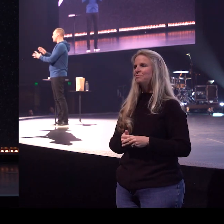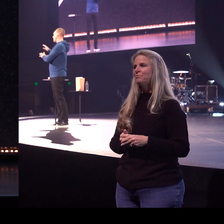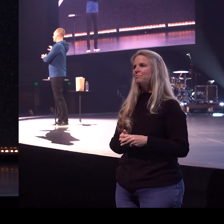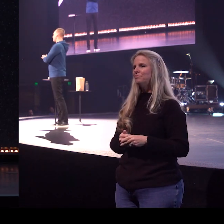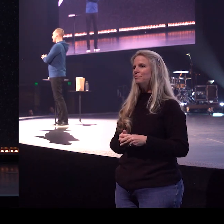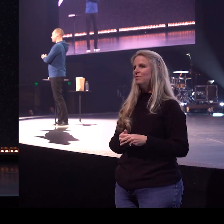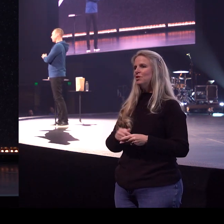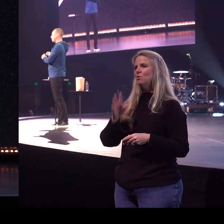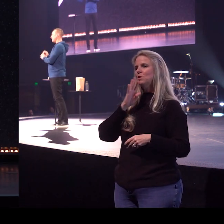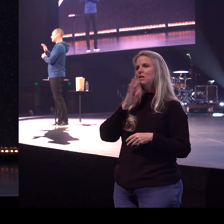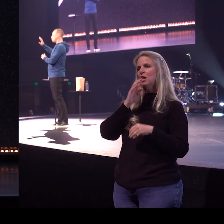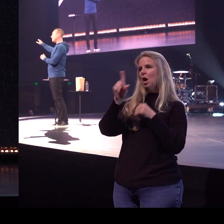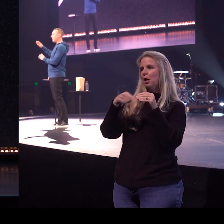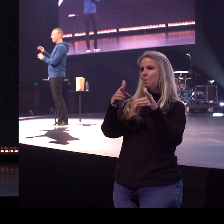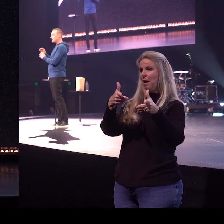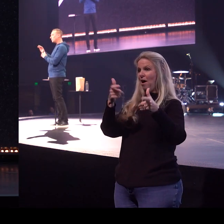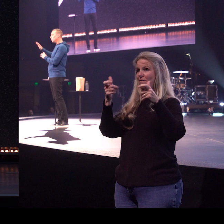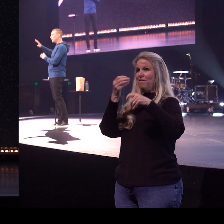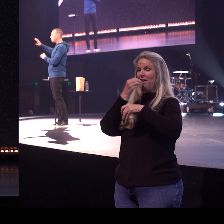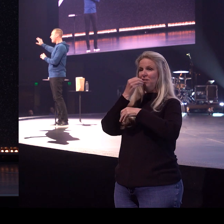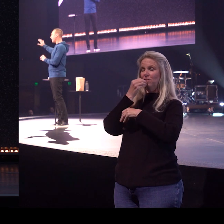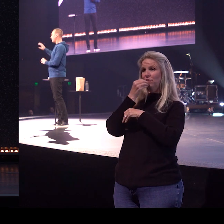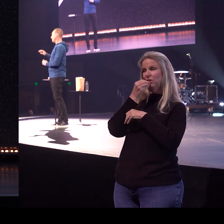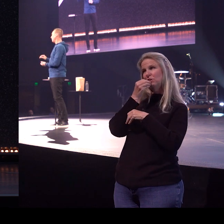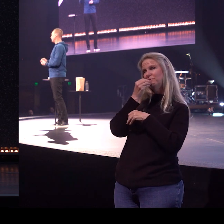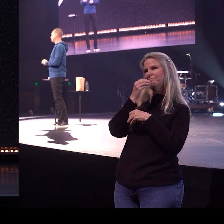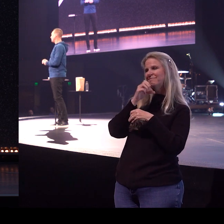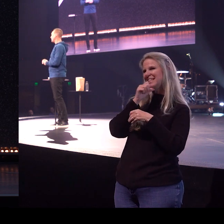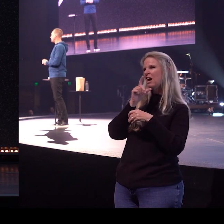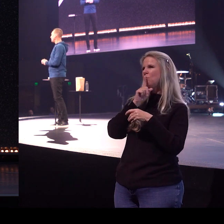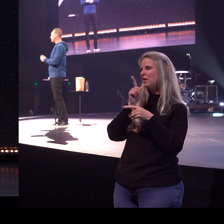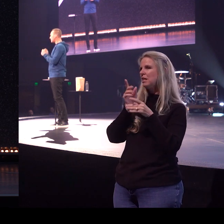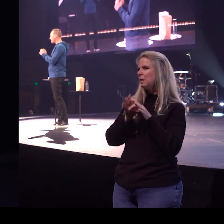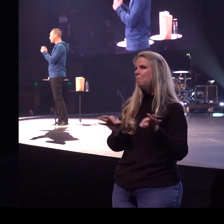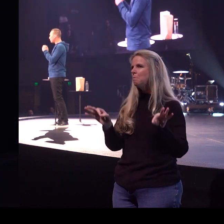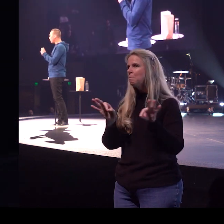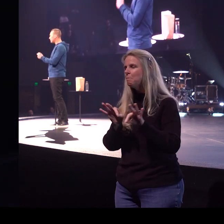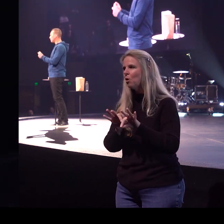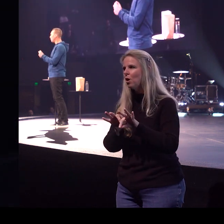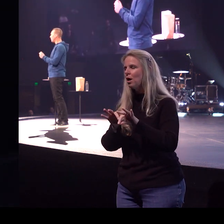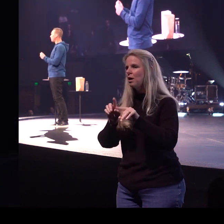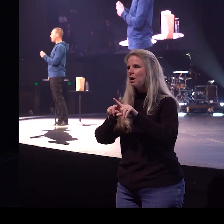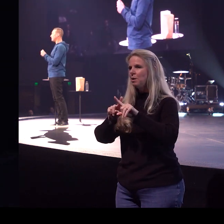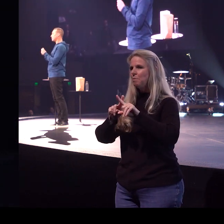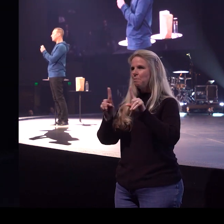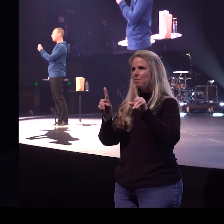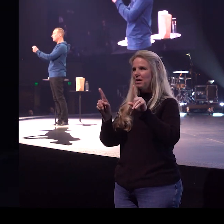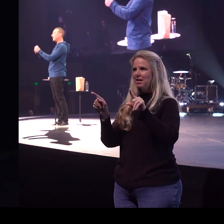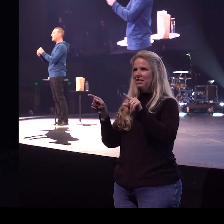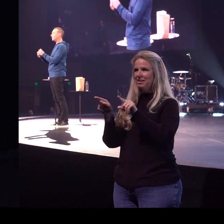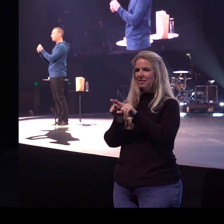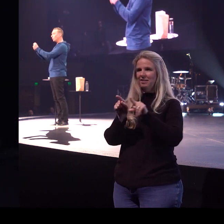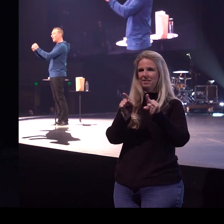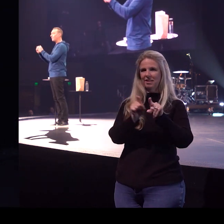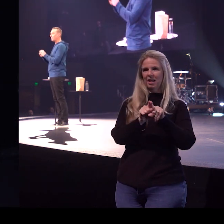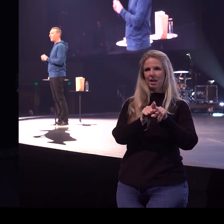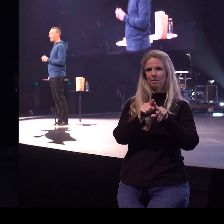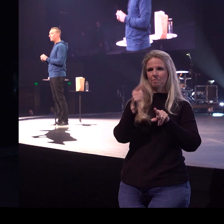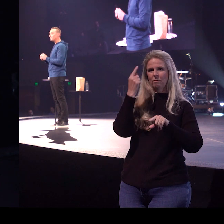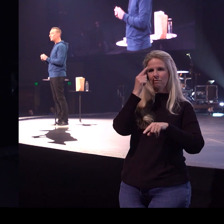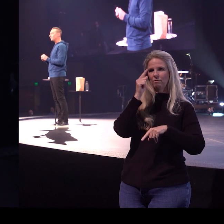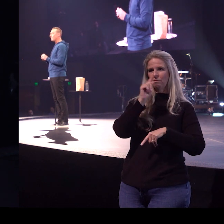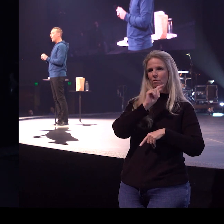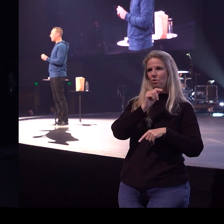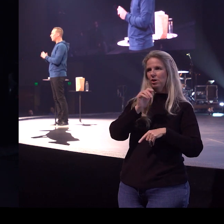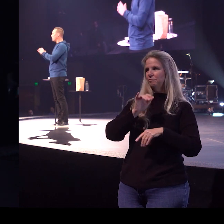When we talk about fast food, that's one thing. It doesn't really matter. But the same principle applies to our life, your life and